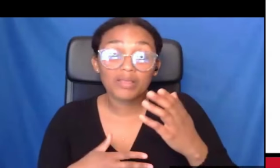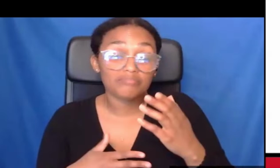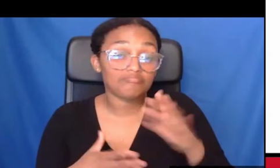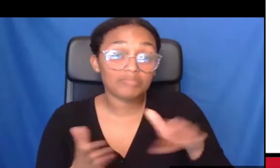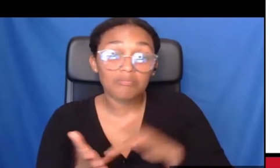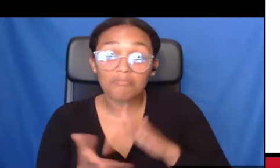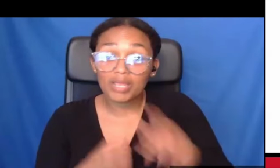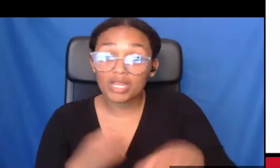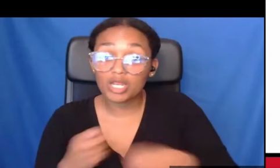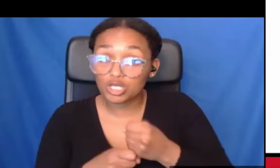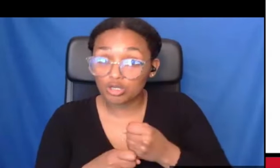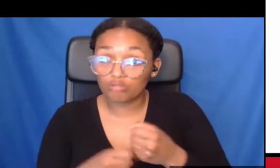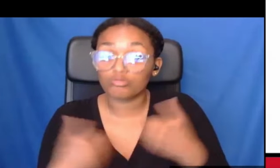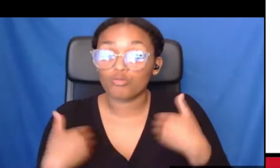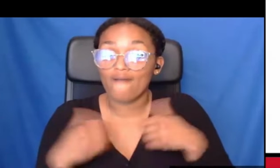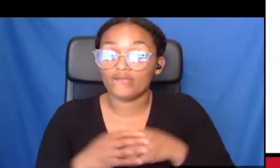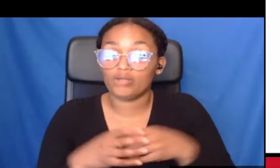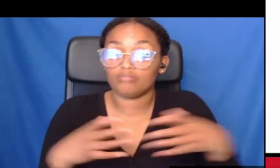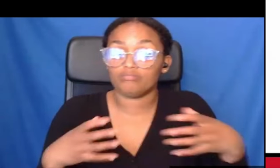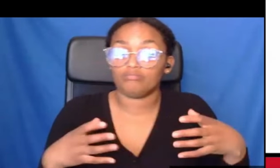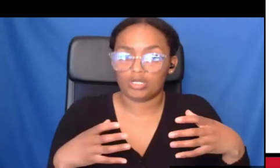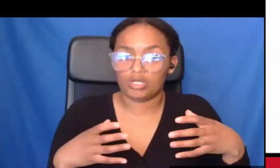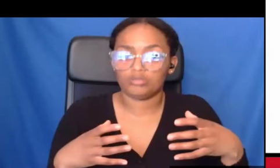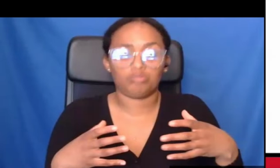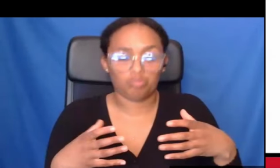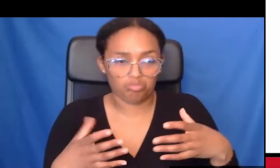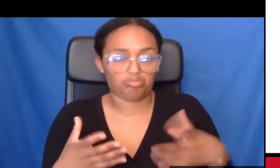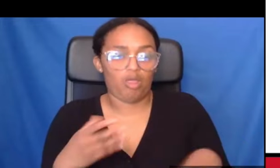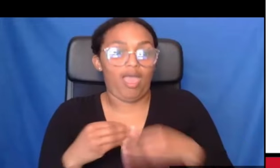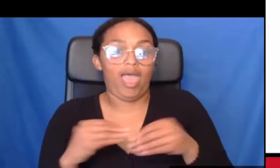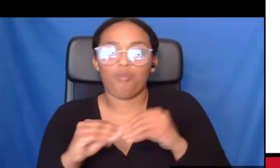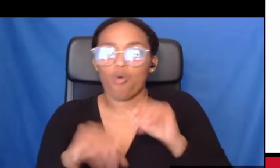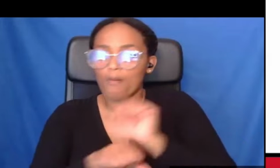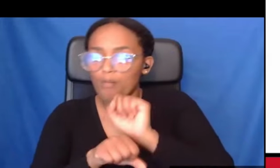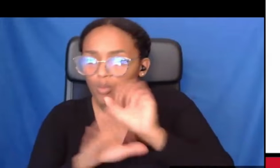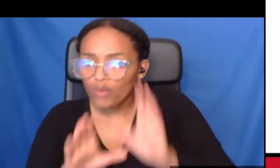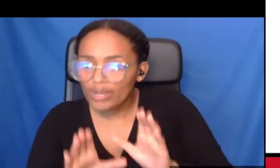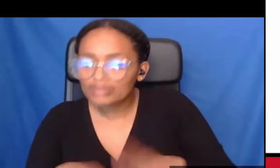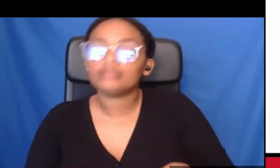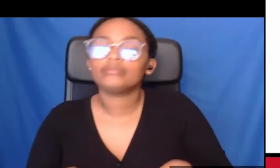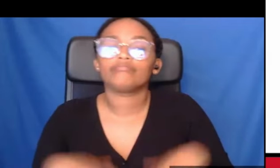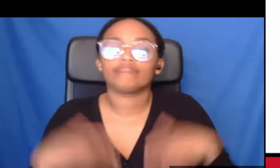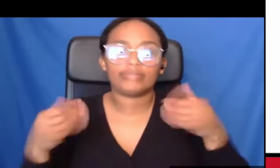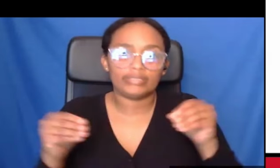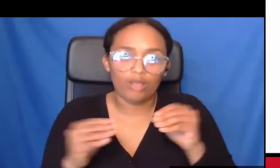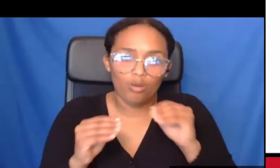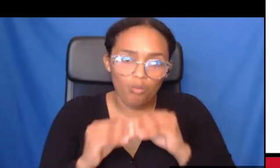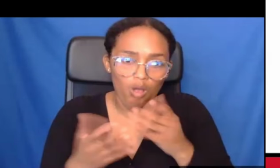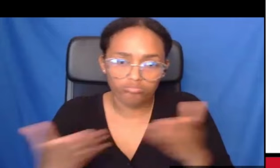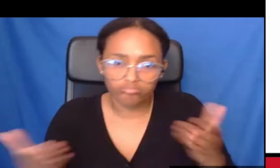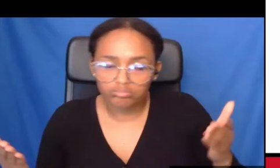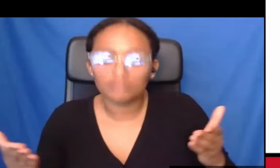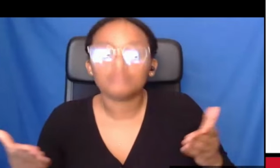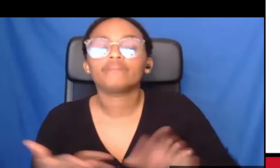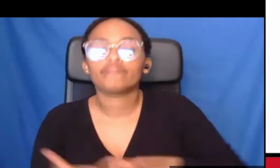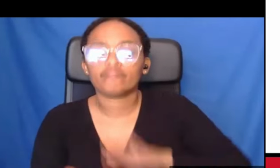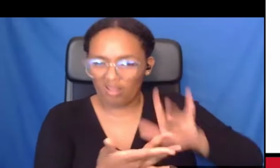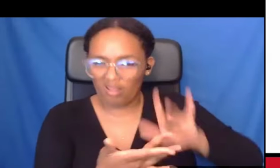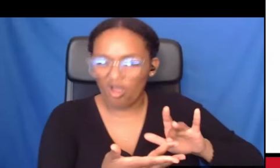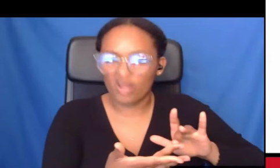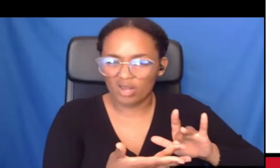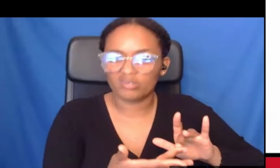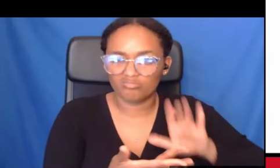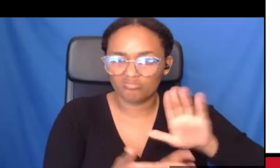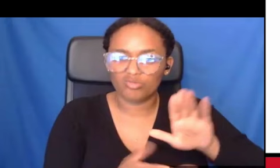direction, it's time to talk to your agent or your broker and make sure that you are covered. You do not want to expose